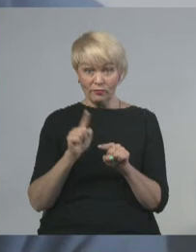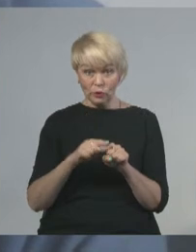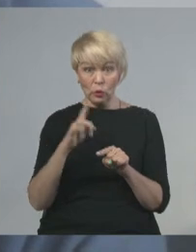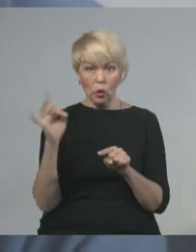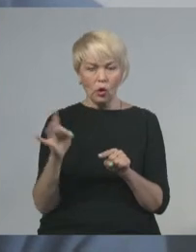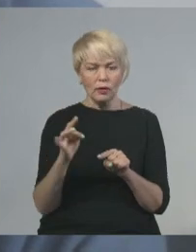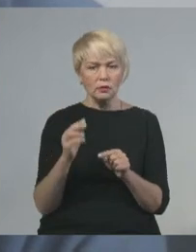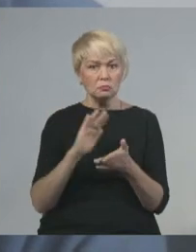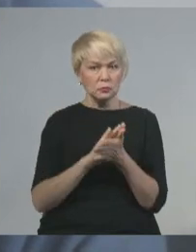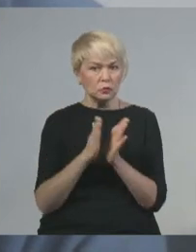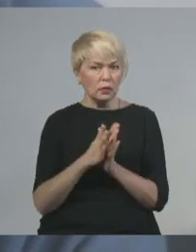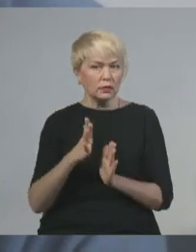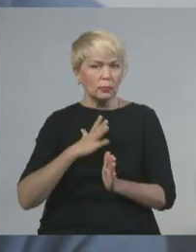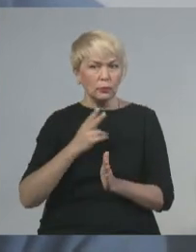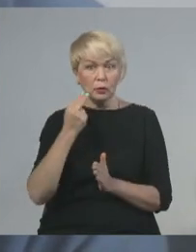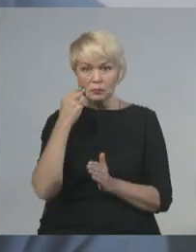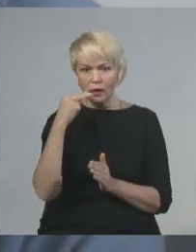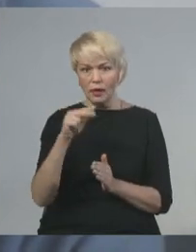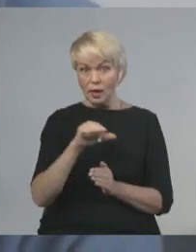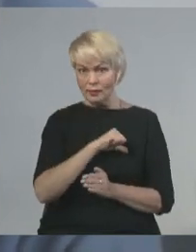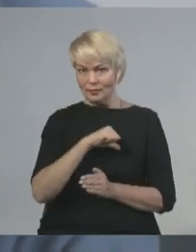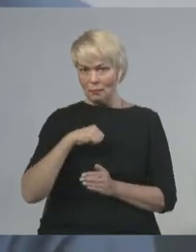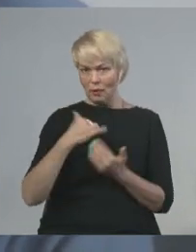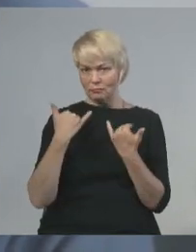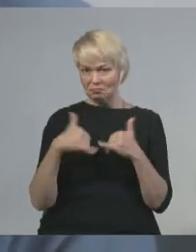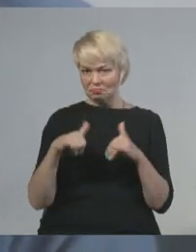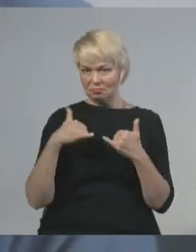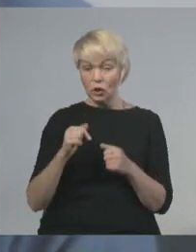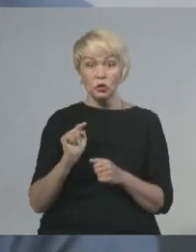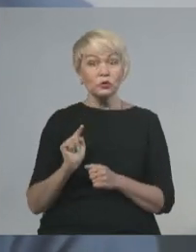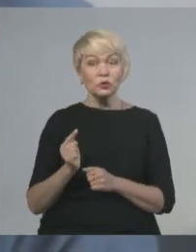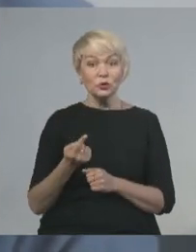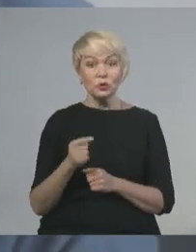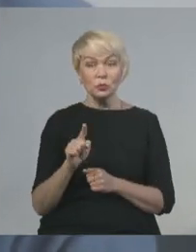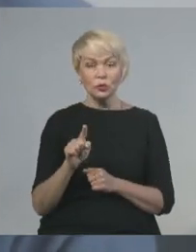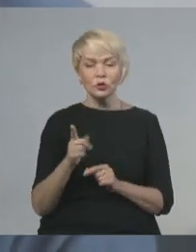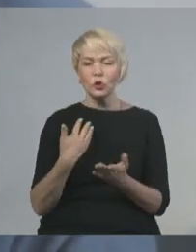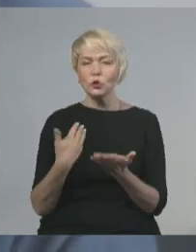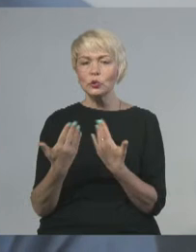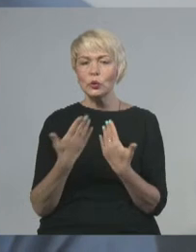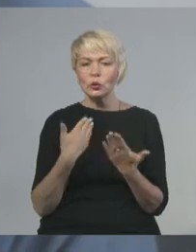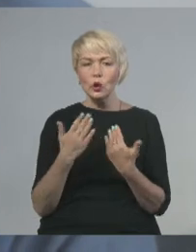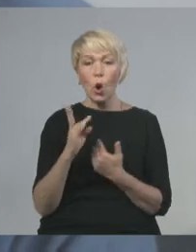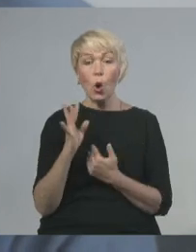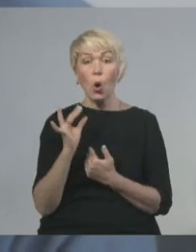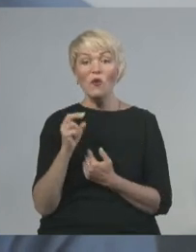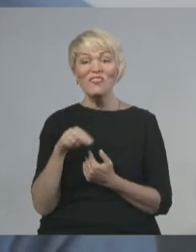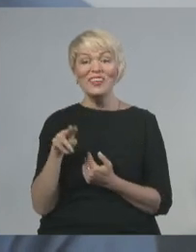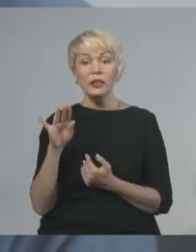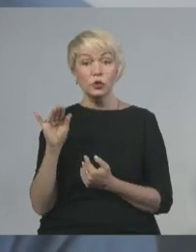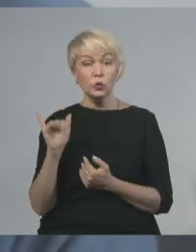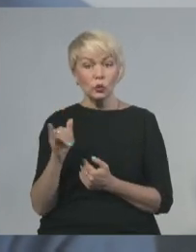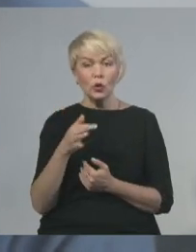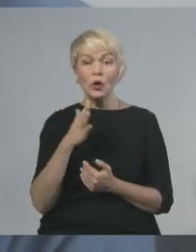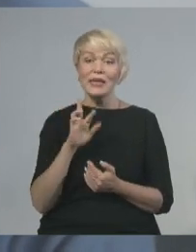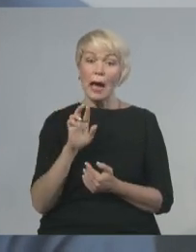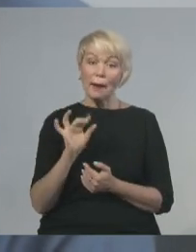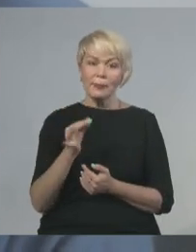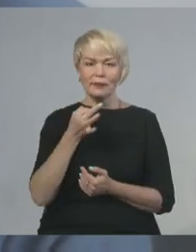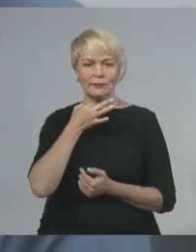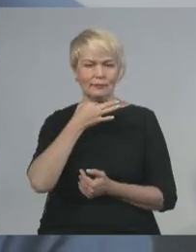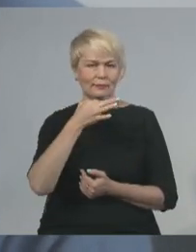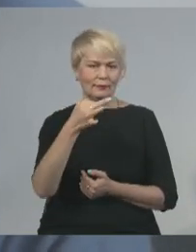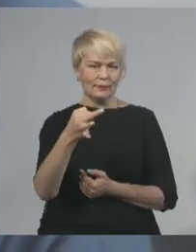wide spread more widespread when it comes to covet it was i would say mostly